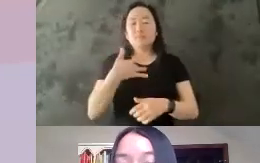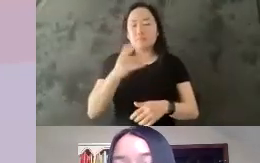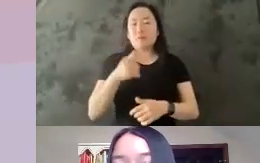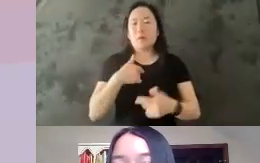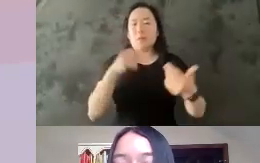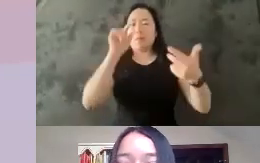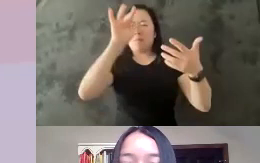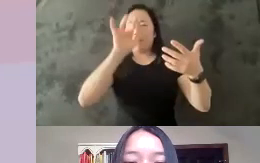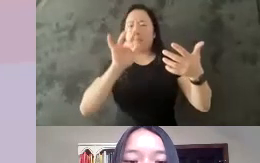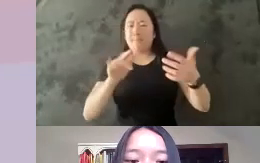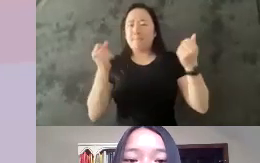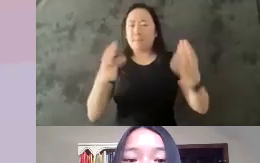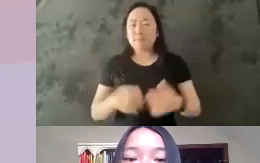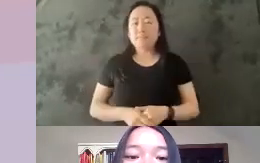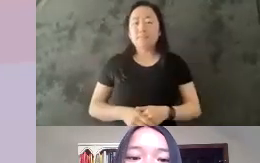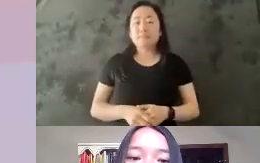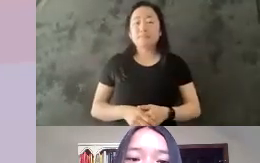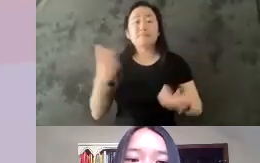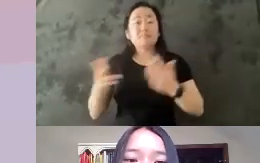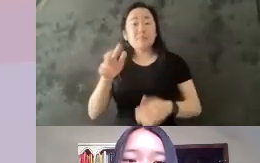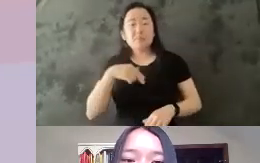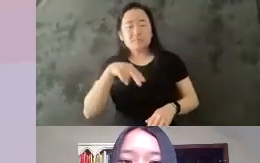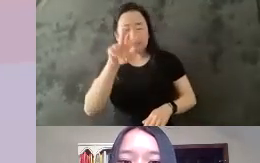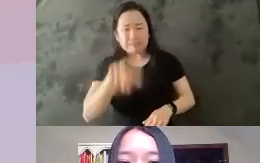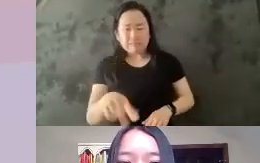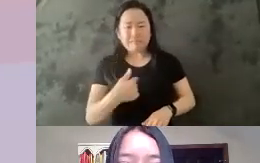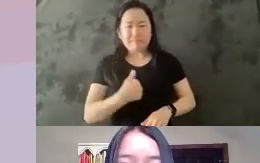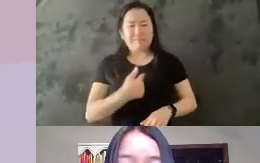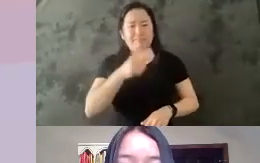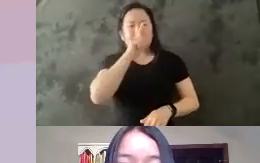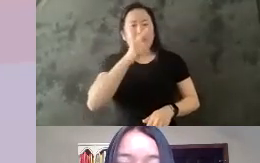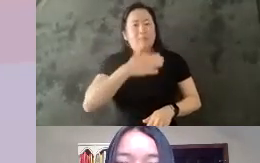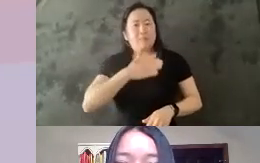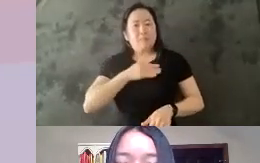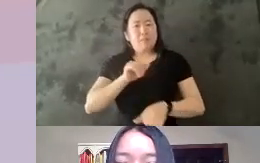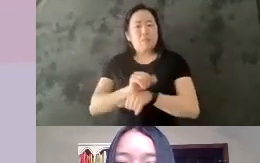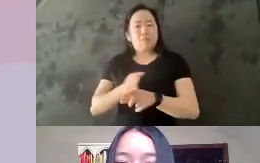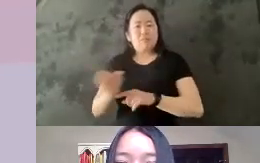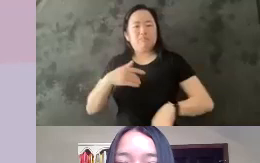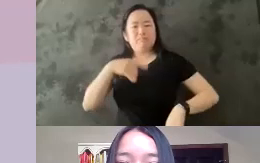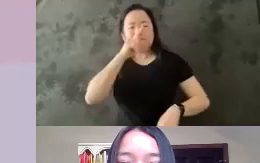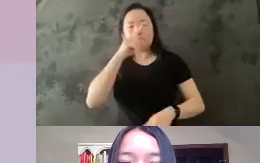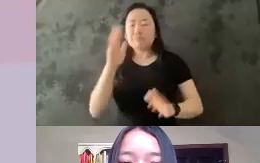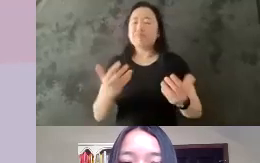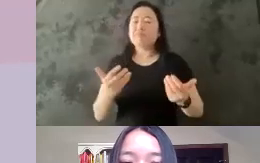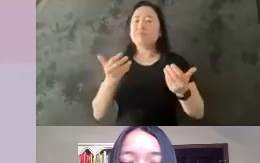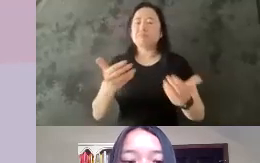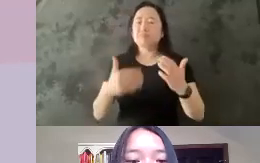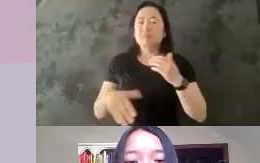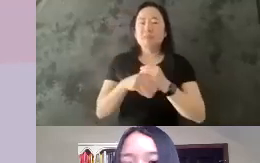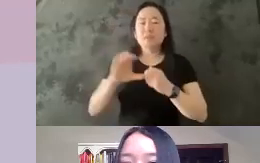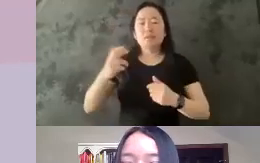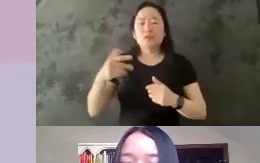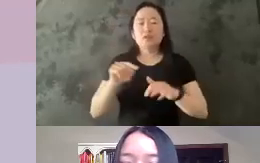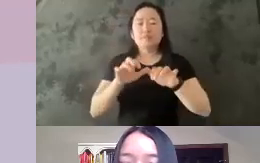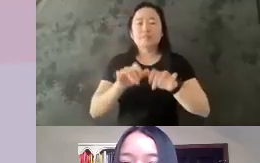your sector represented in this poll, we welcome you to add it to the chat. But I'm going to give just 30